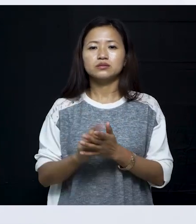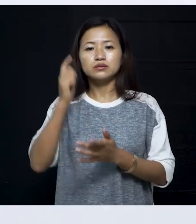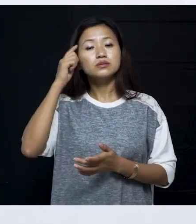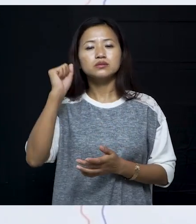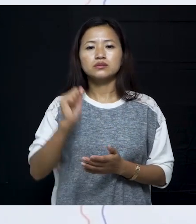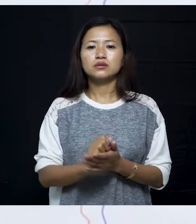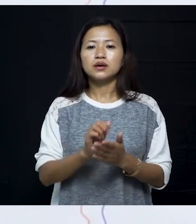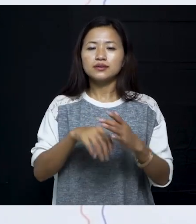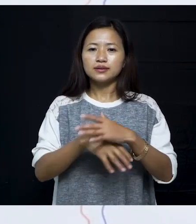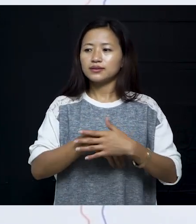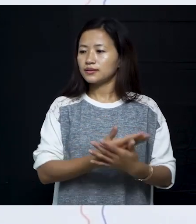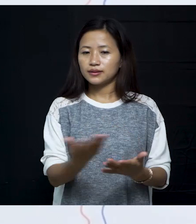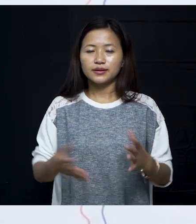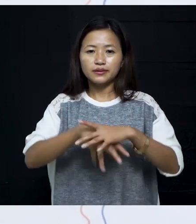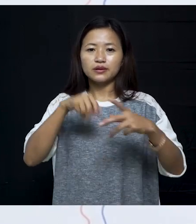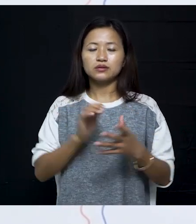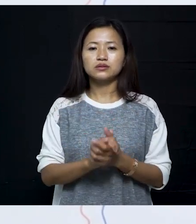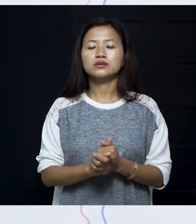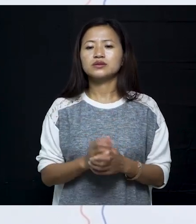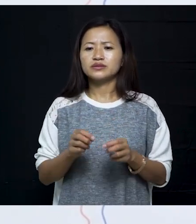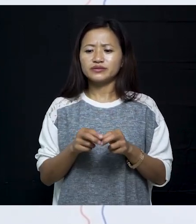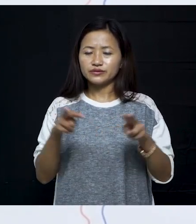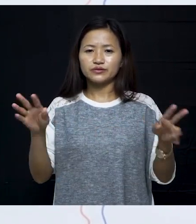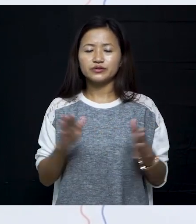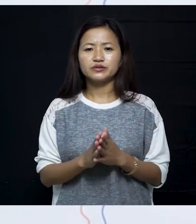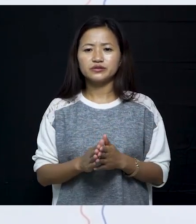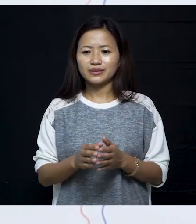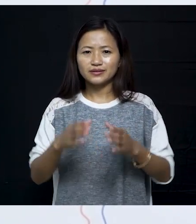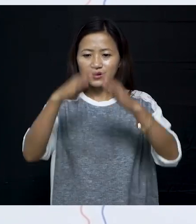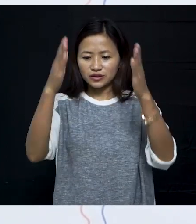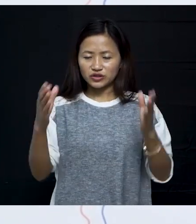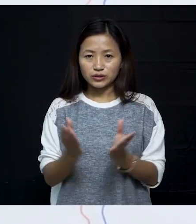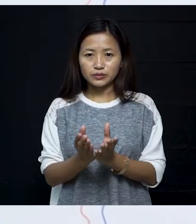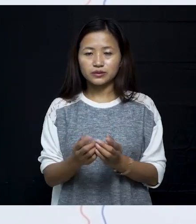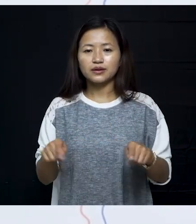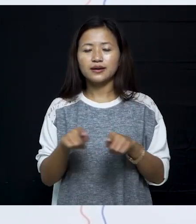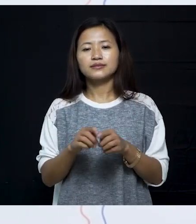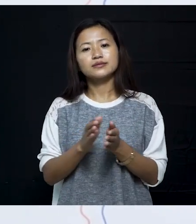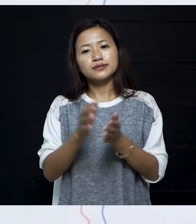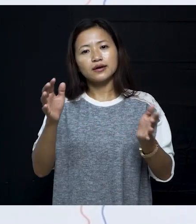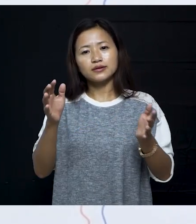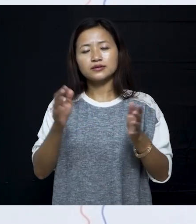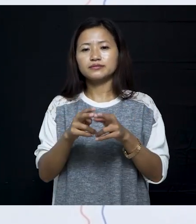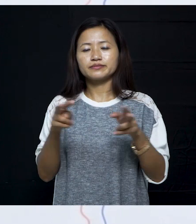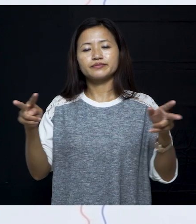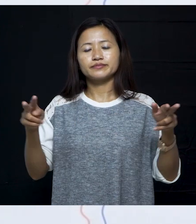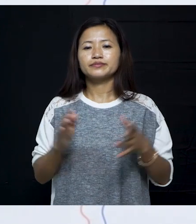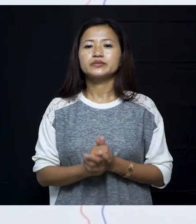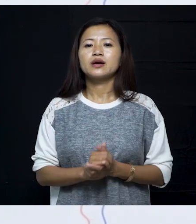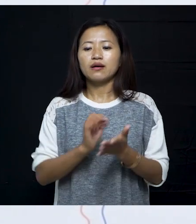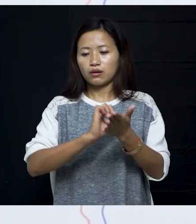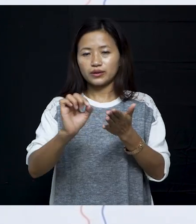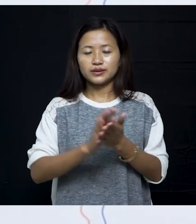under layout is fonts of different shapes and size. What do we mean fonts? You can just simply take a look at the